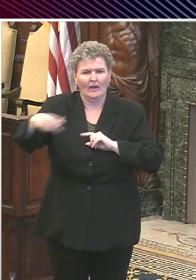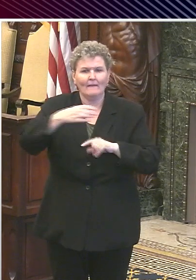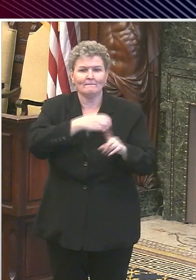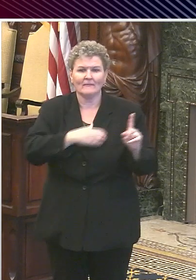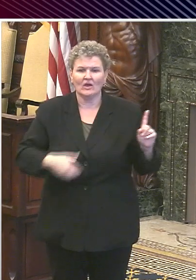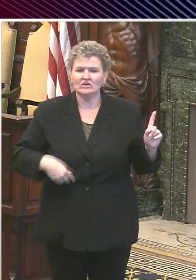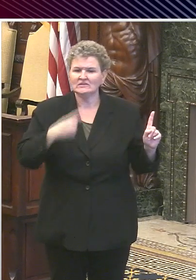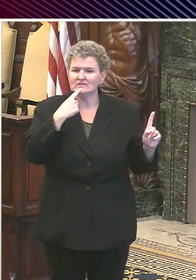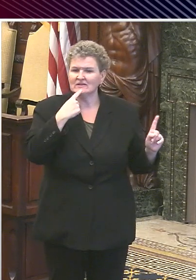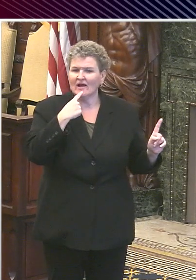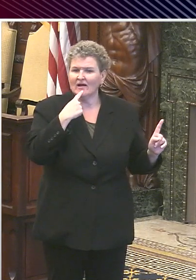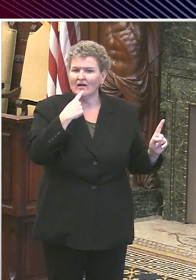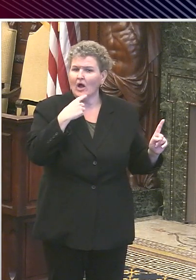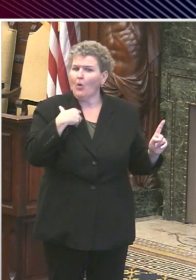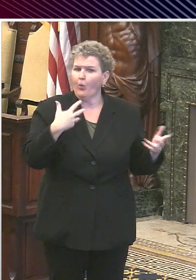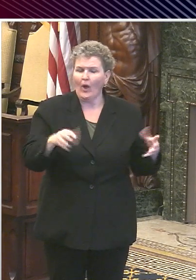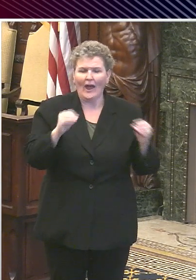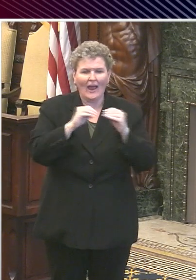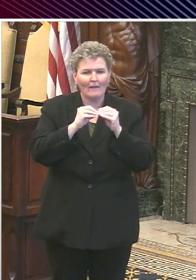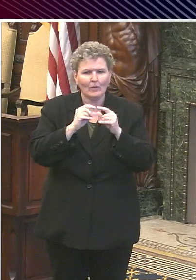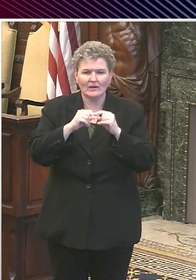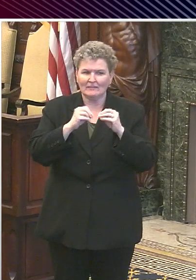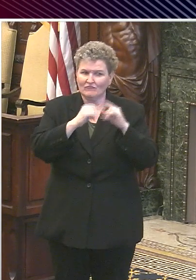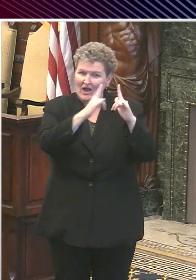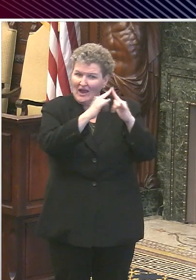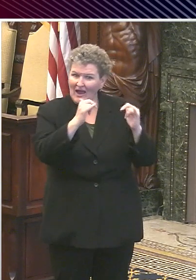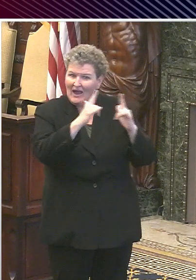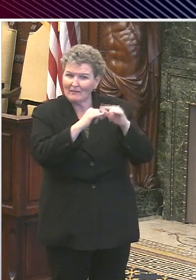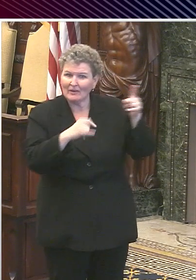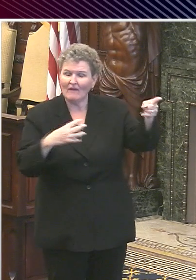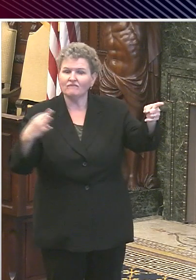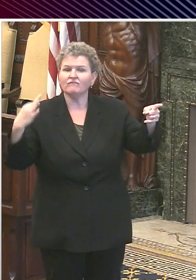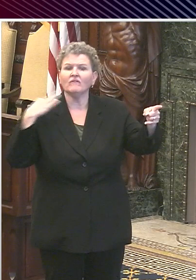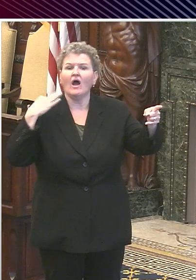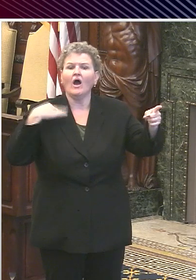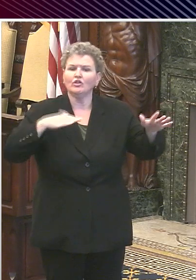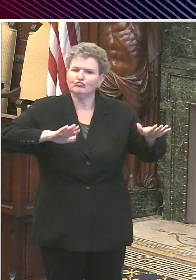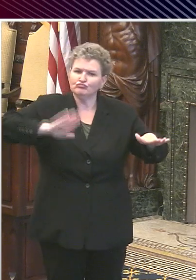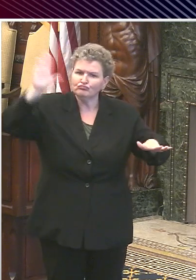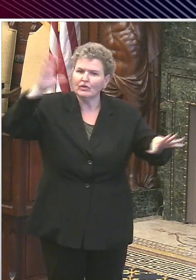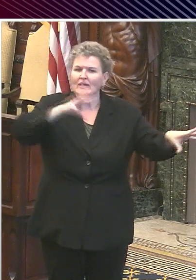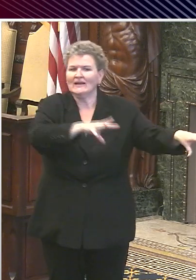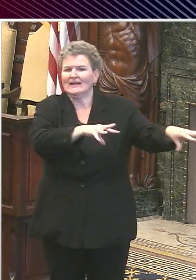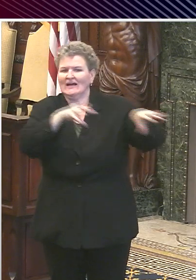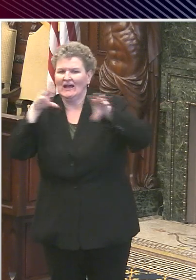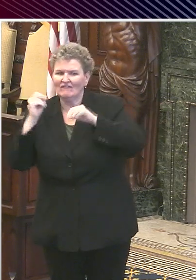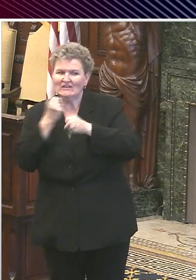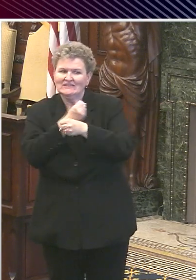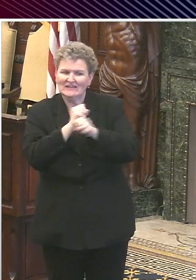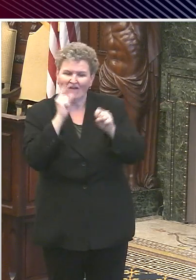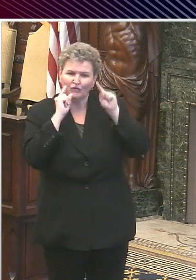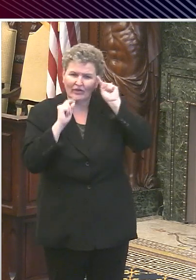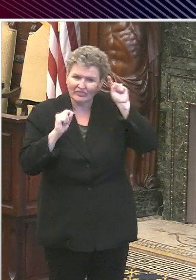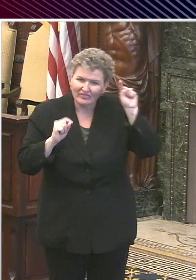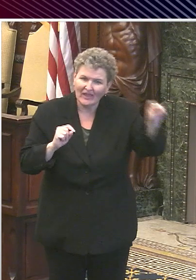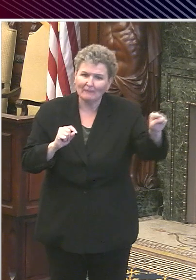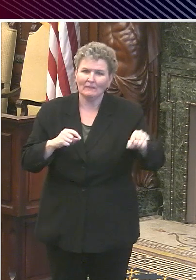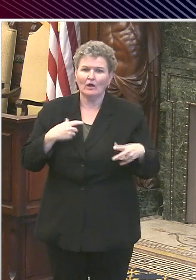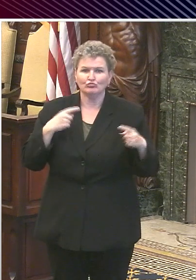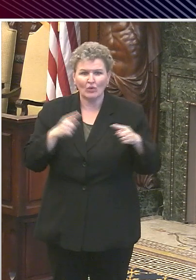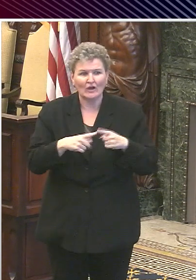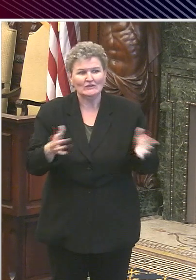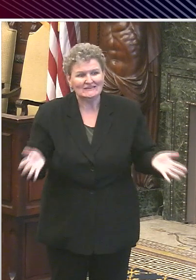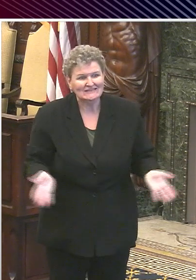than everyone that's at that encampment to voluntarily decamp, and we'll find them a place safe to be. And that's what we've been trying to do for the